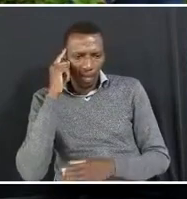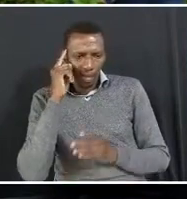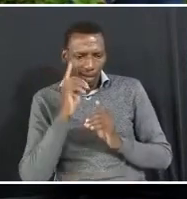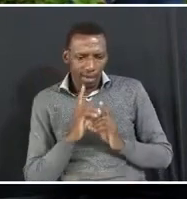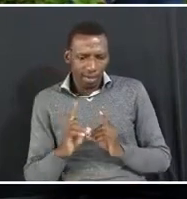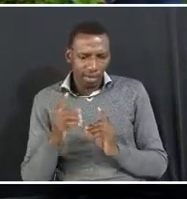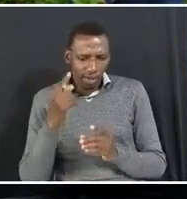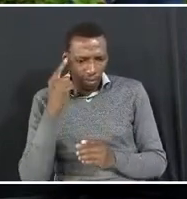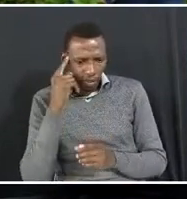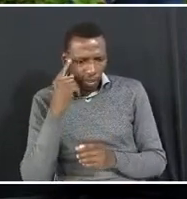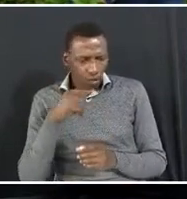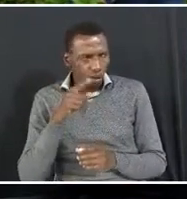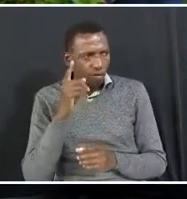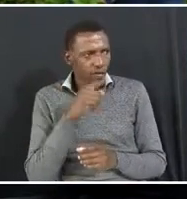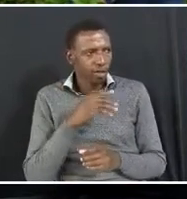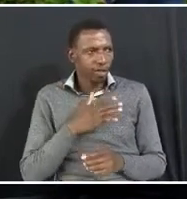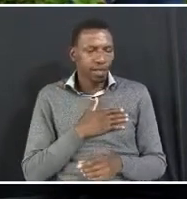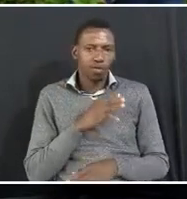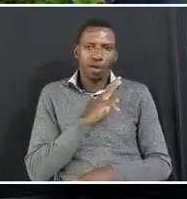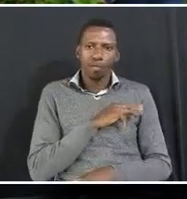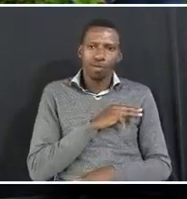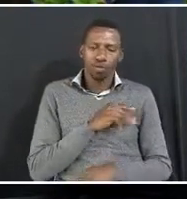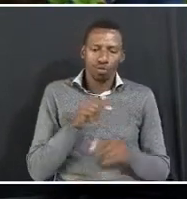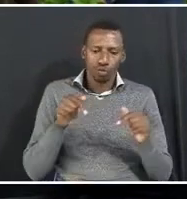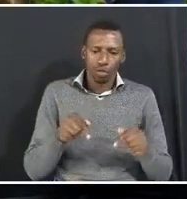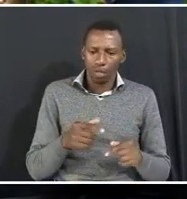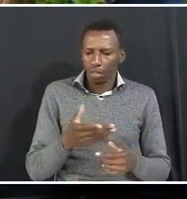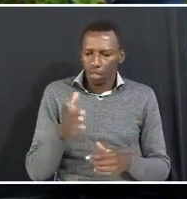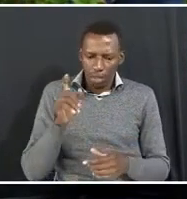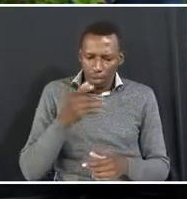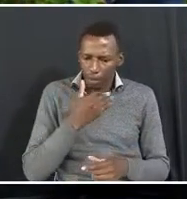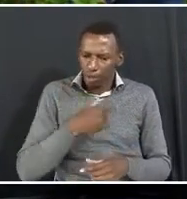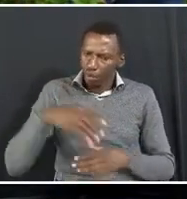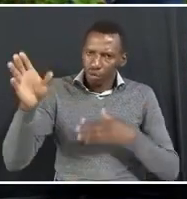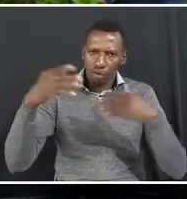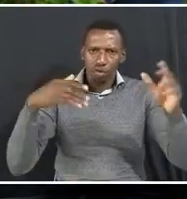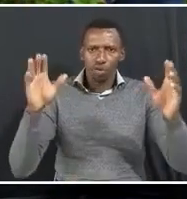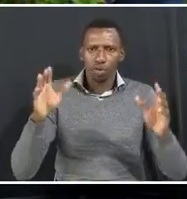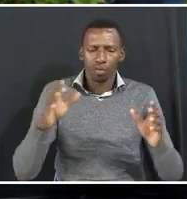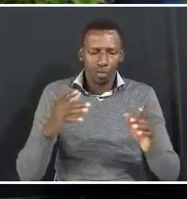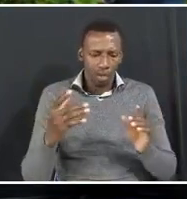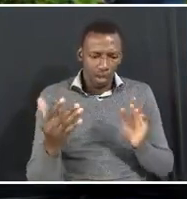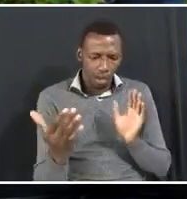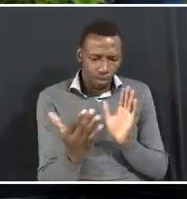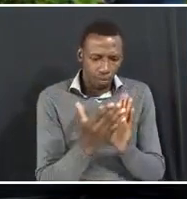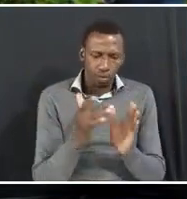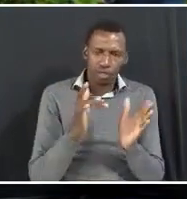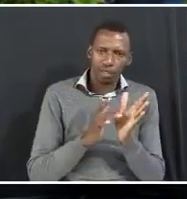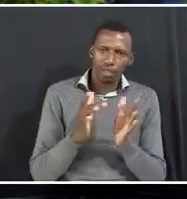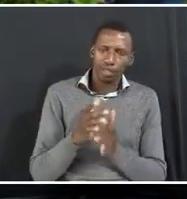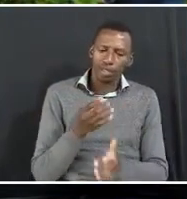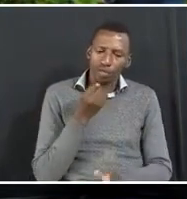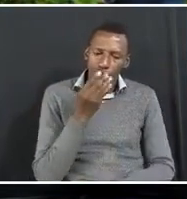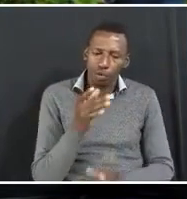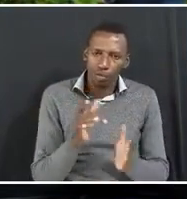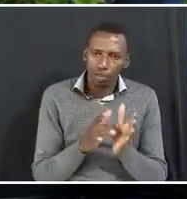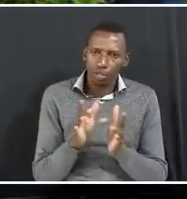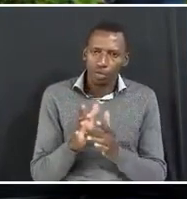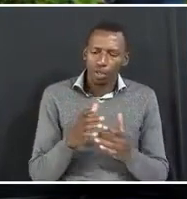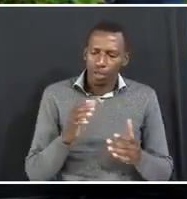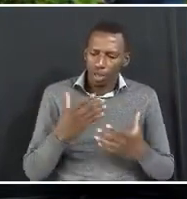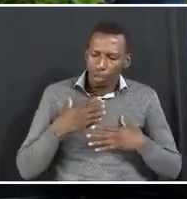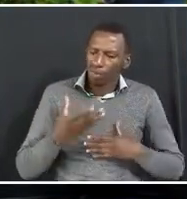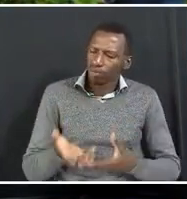have finished our mission for the day, so these people should go away. So they approached Jesus and were telling him, let the people go